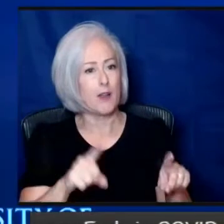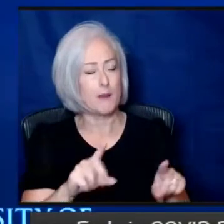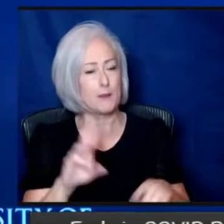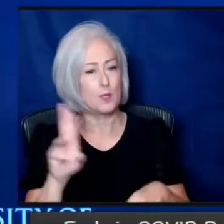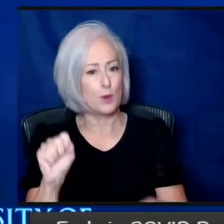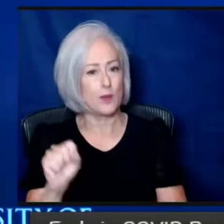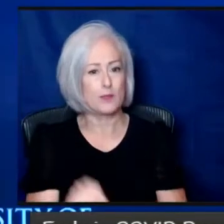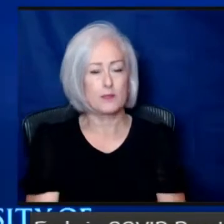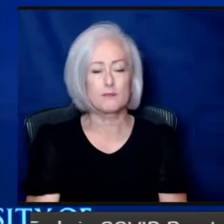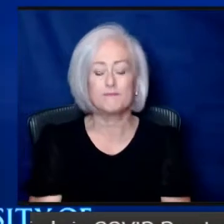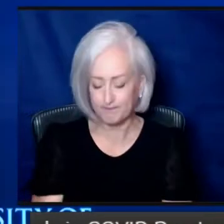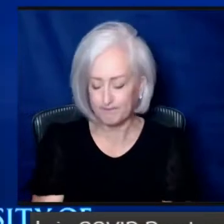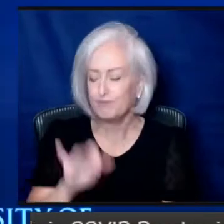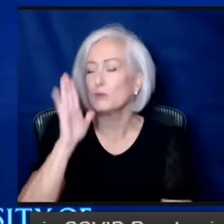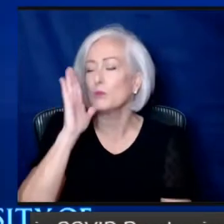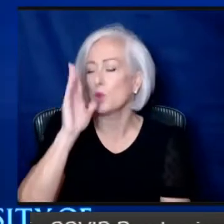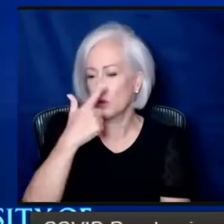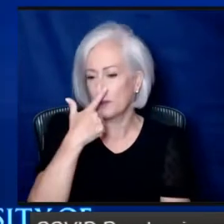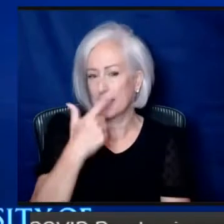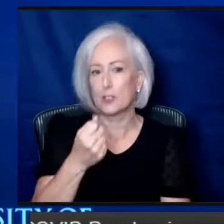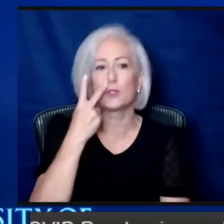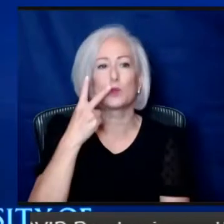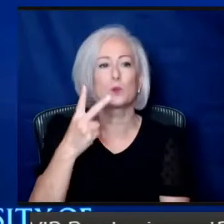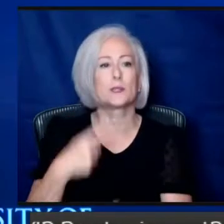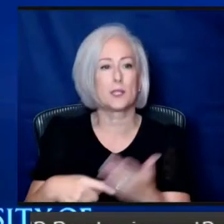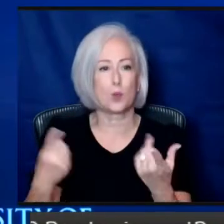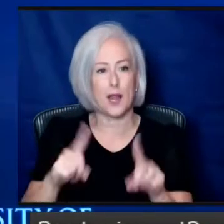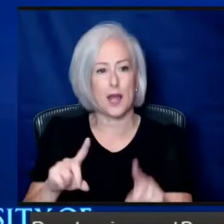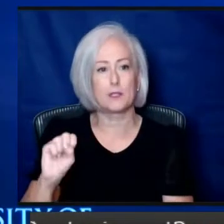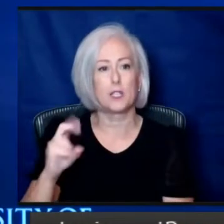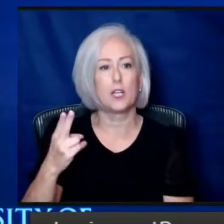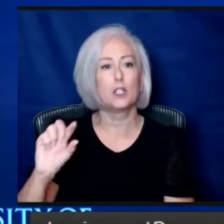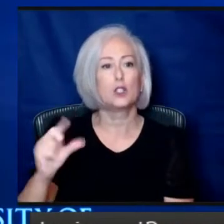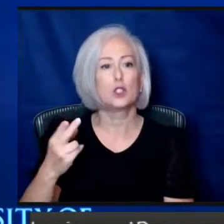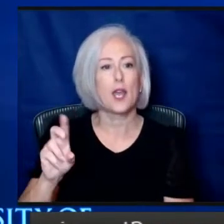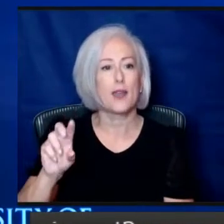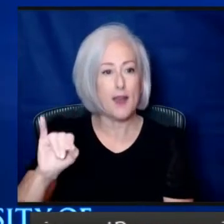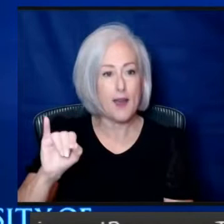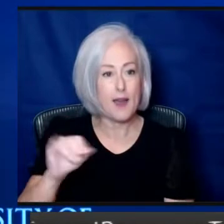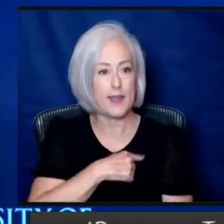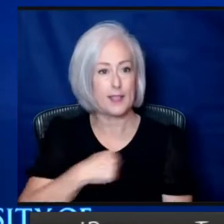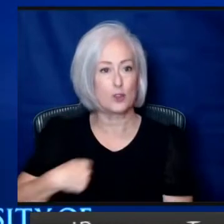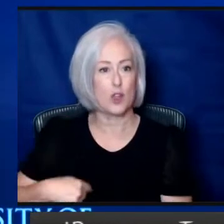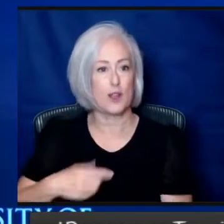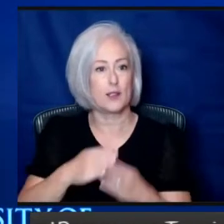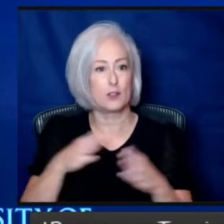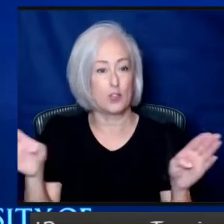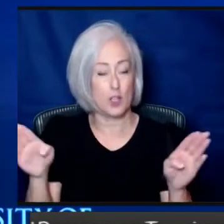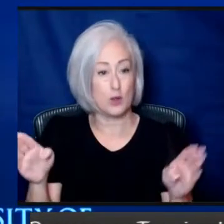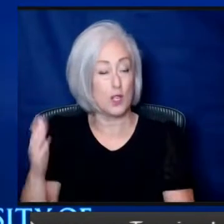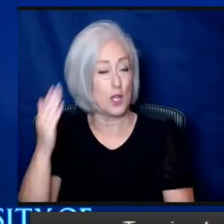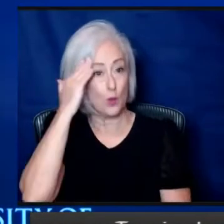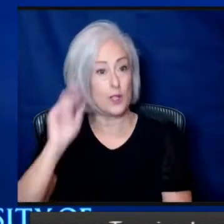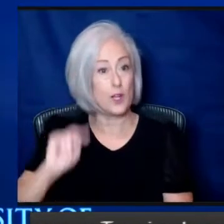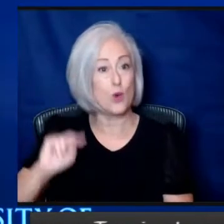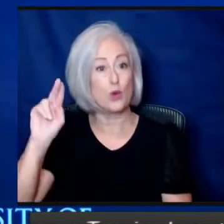see exactly what happens in Shanghai and China in general. We know also that North Korea is supposed to